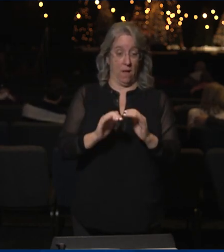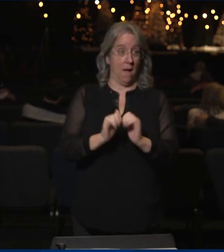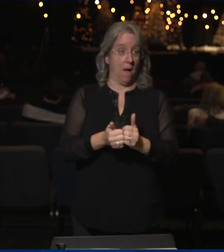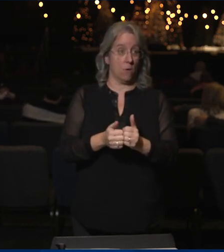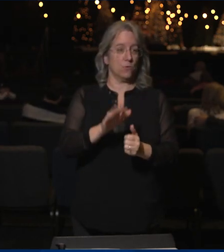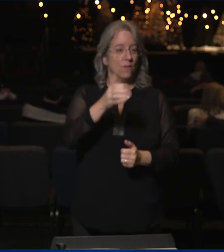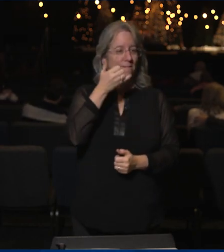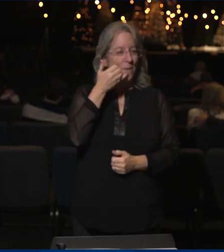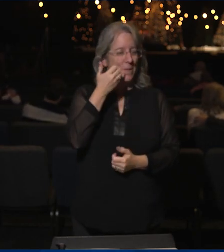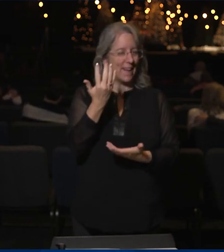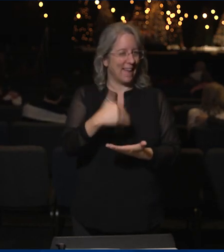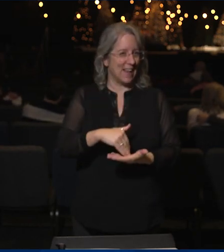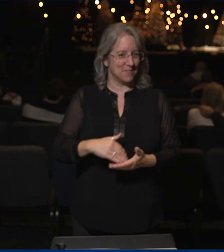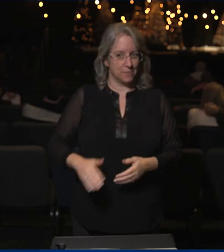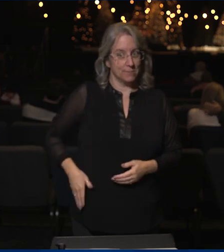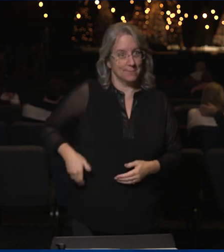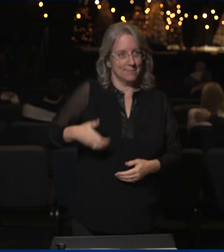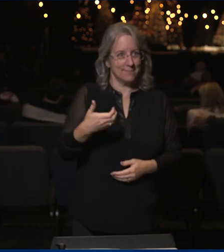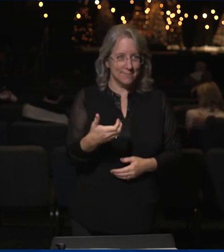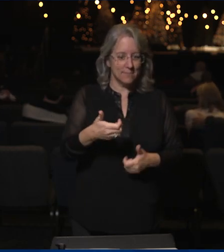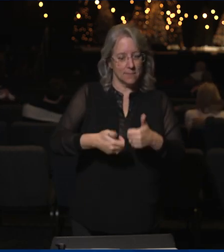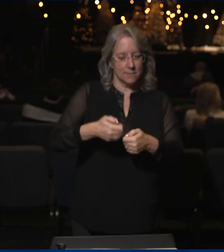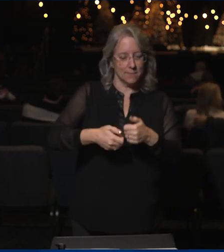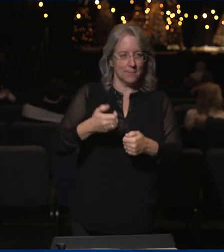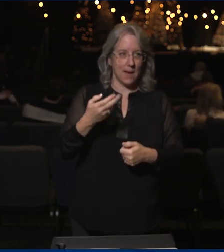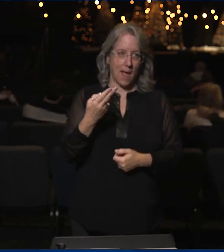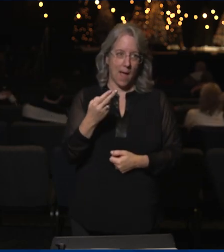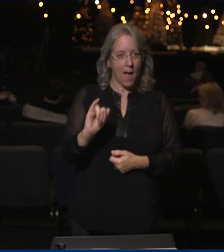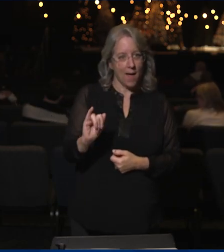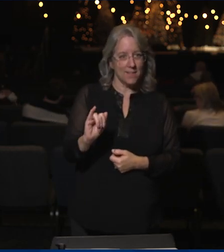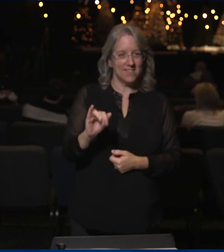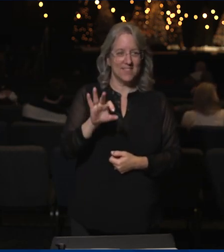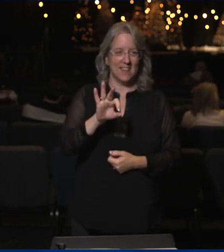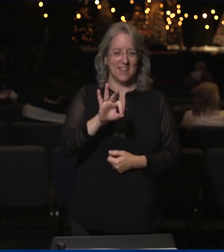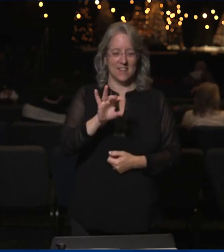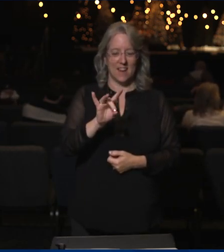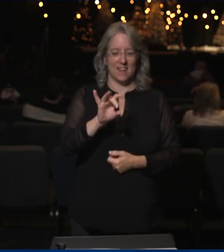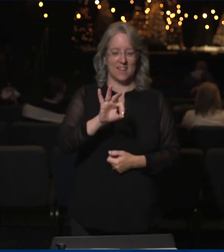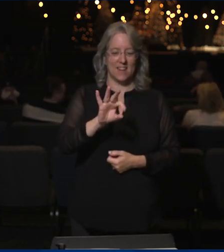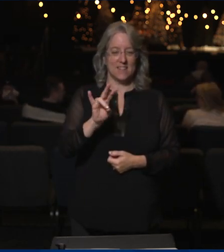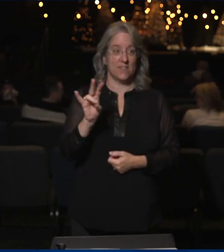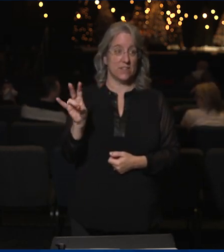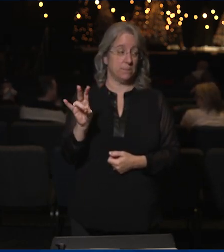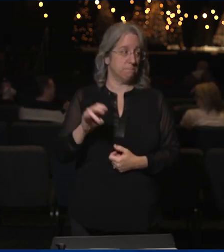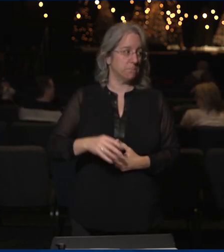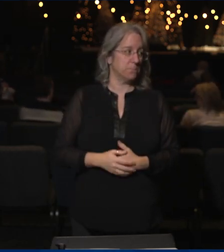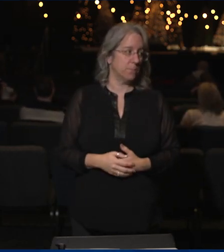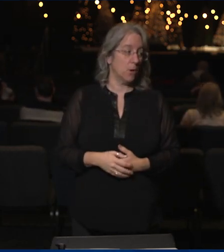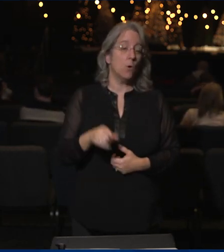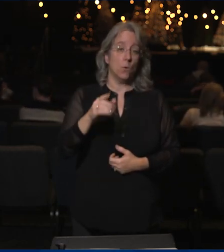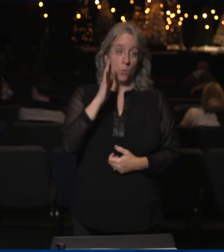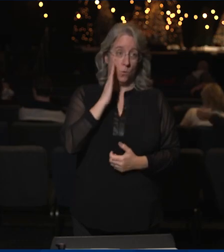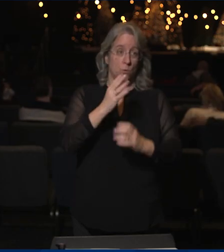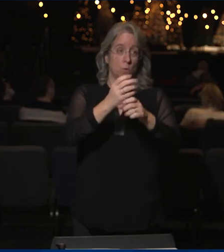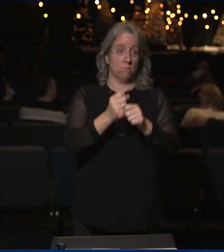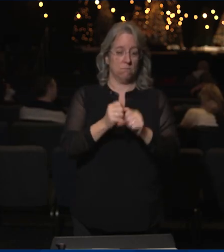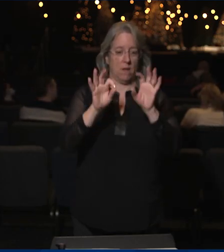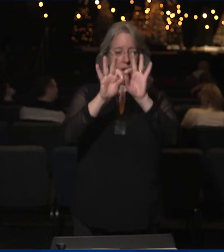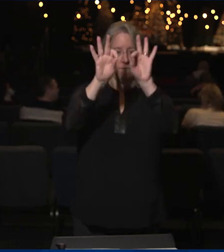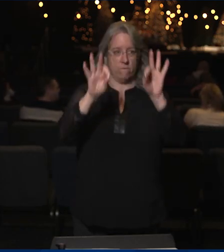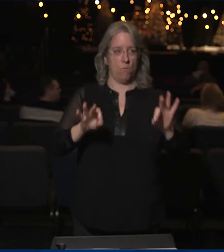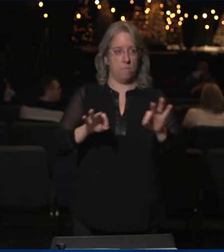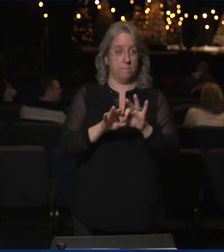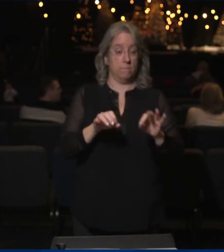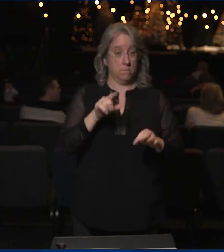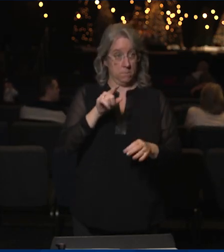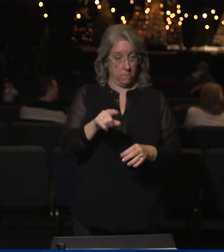out your phone again and texting the word hi to the number 98977. And when you do that, you'll get a form back. And if you fill that out, for